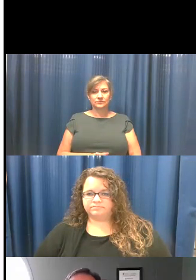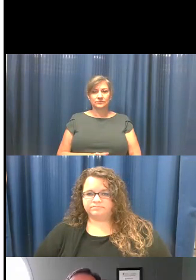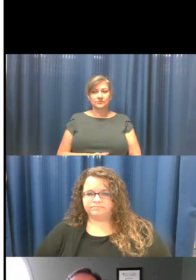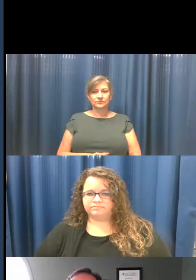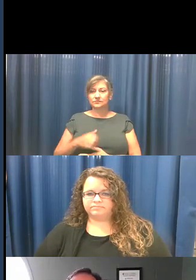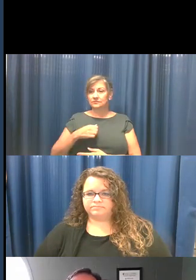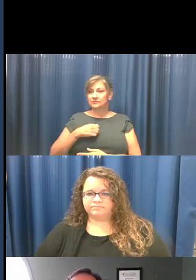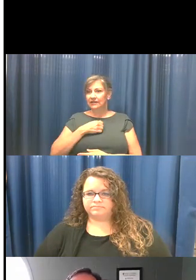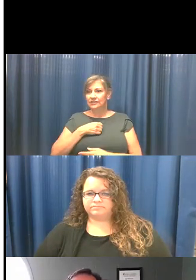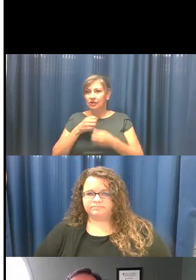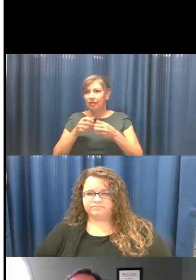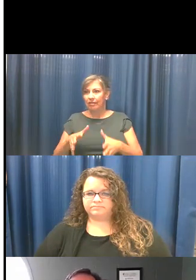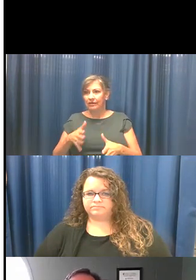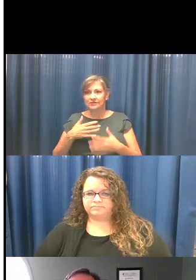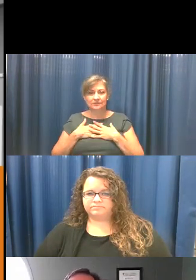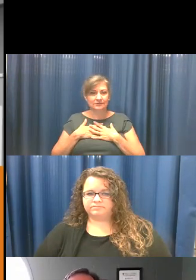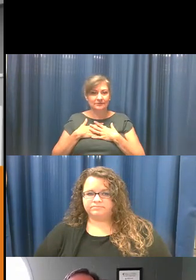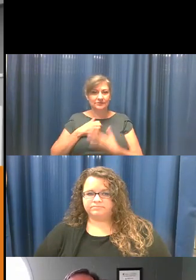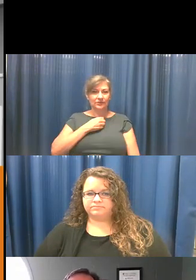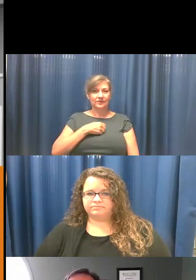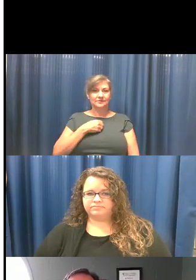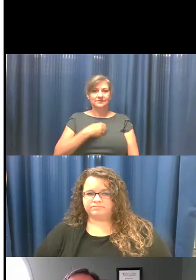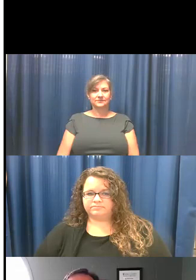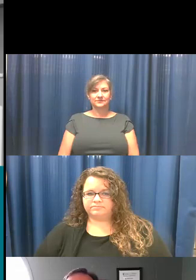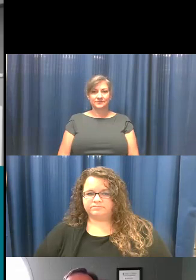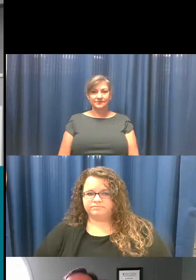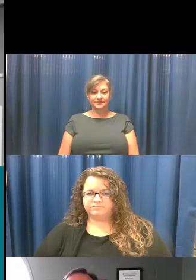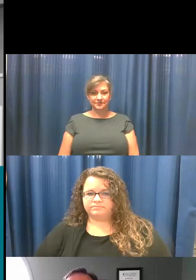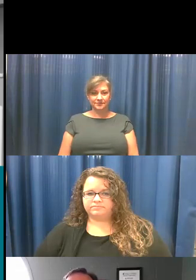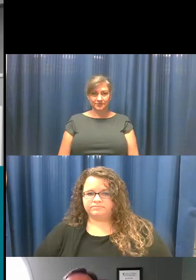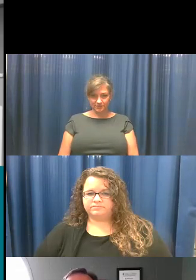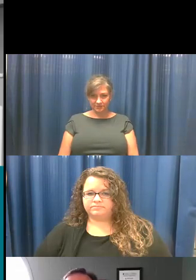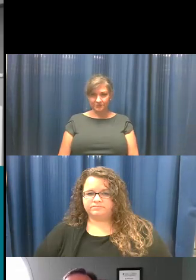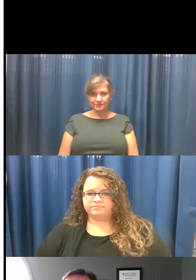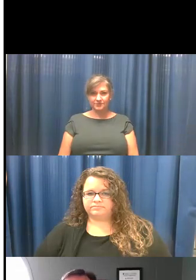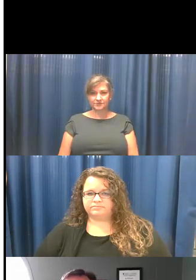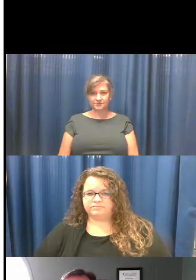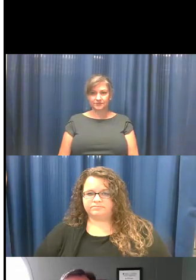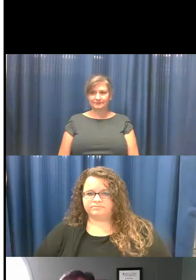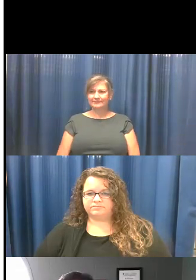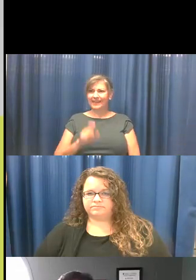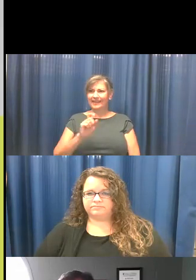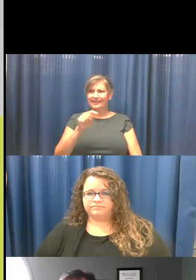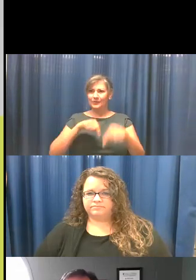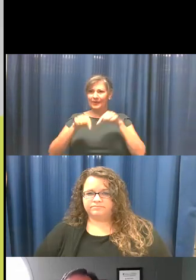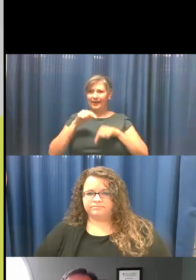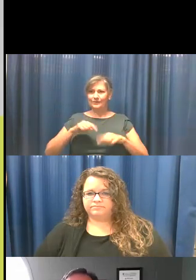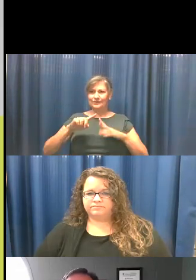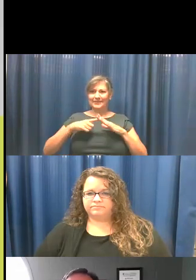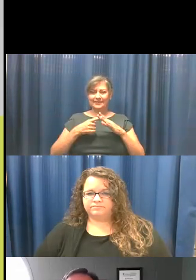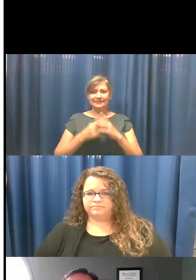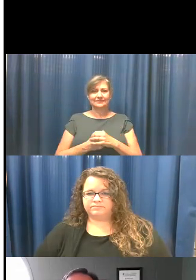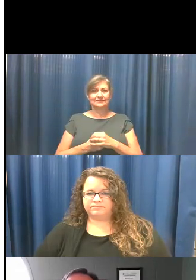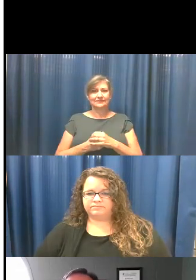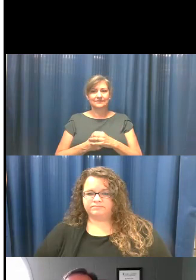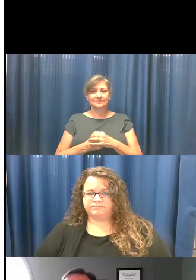sorry, I've lost my way with my presentation. Let me get back to the beginning.